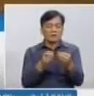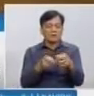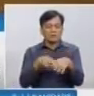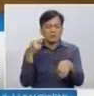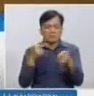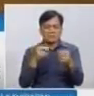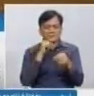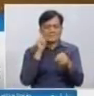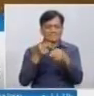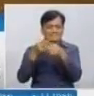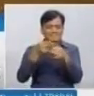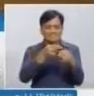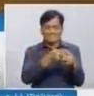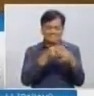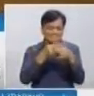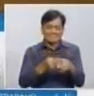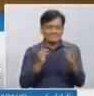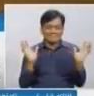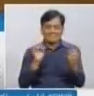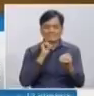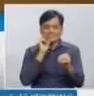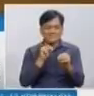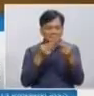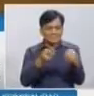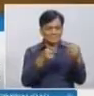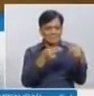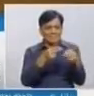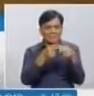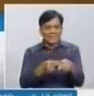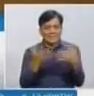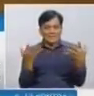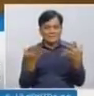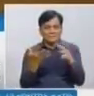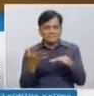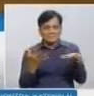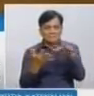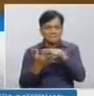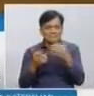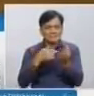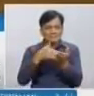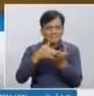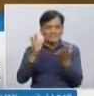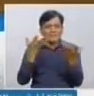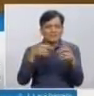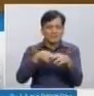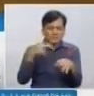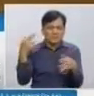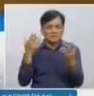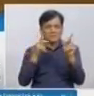not mention their names or recount the circumstances surrounding the removal or